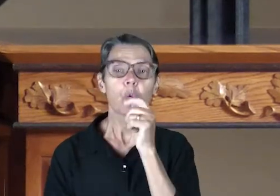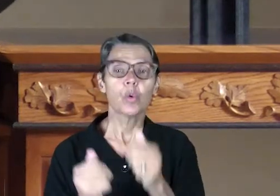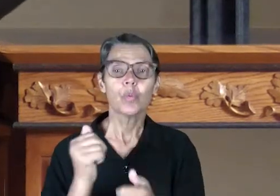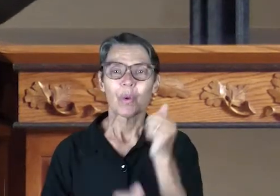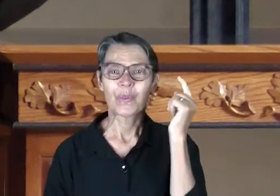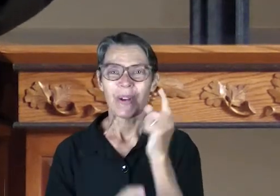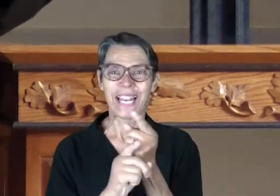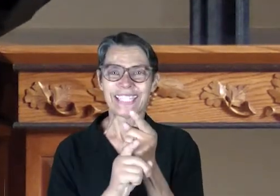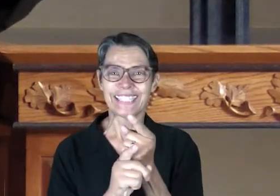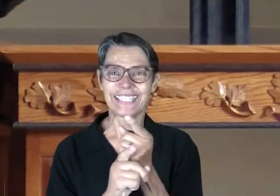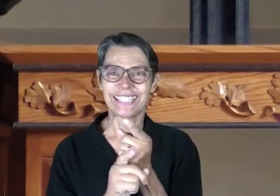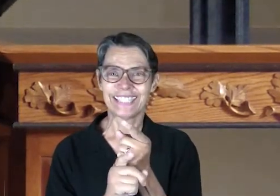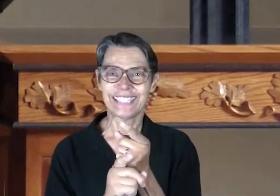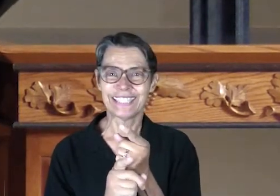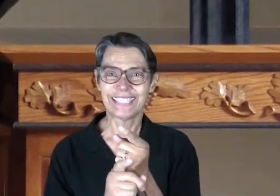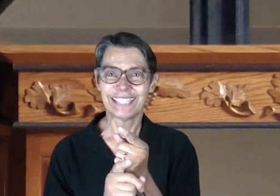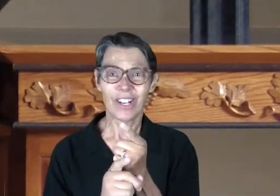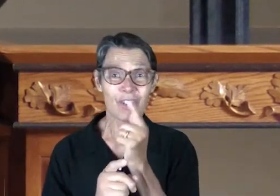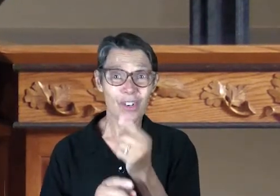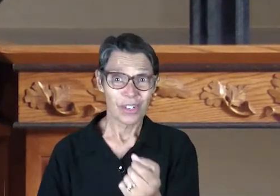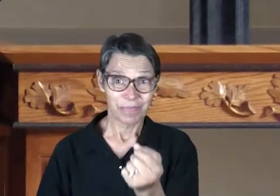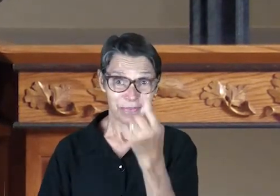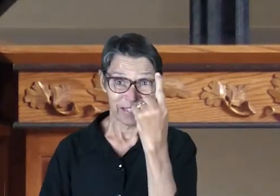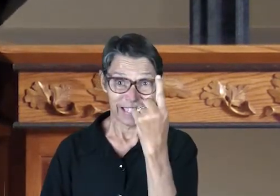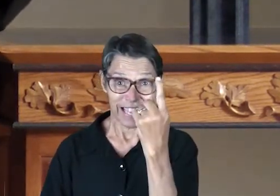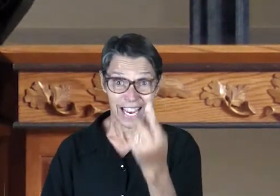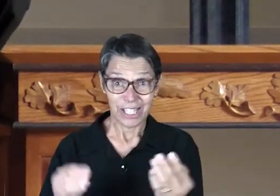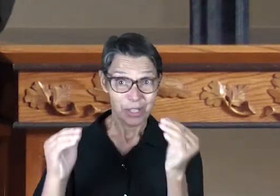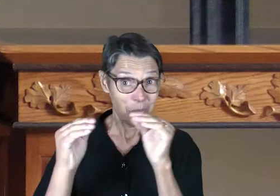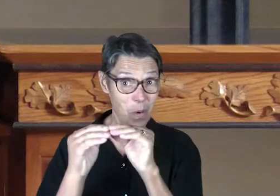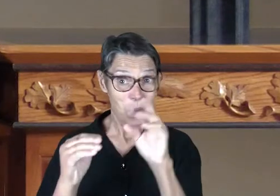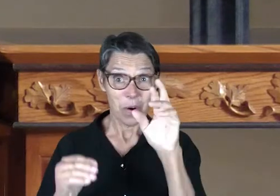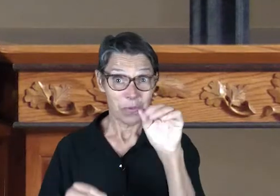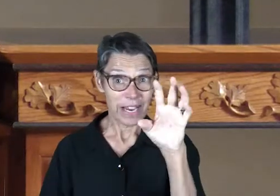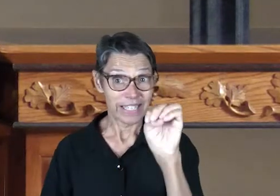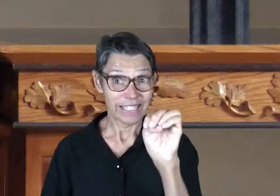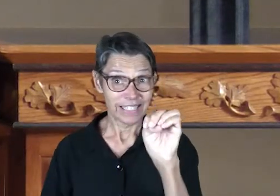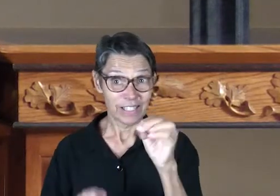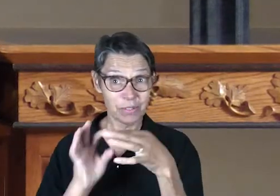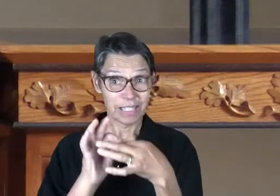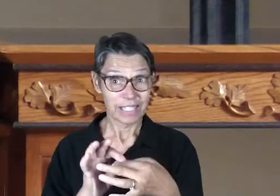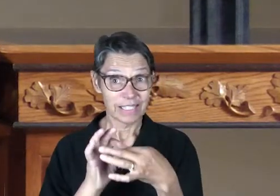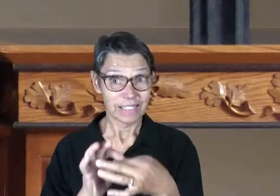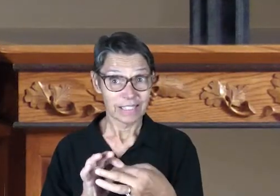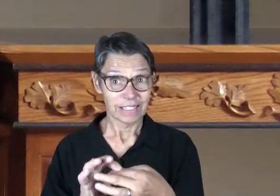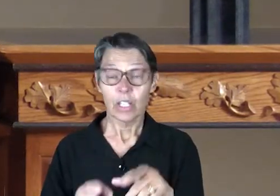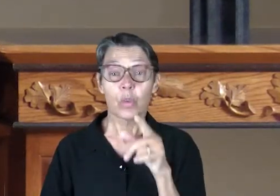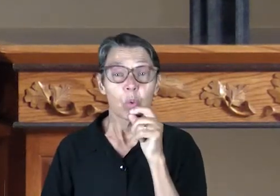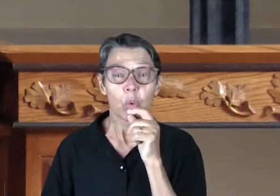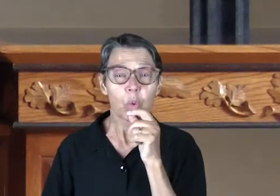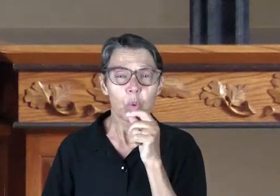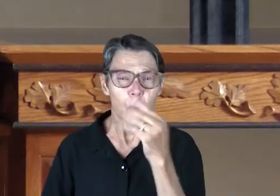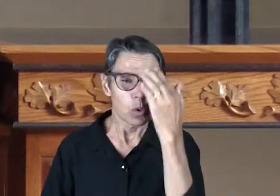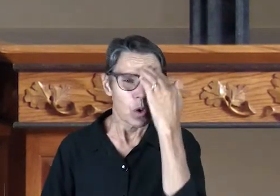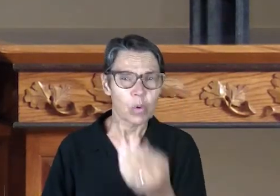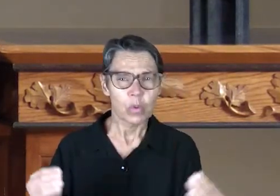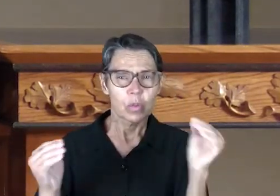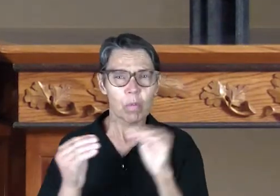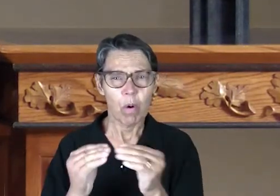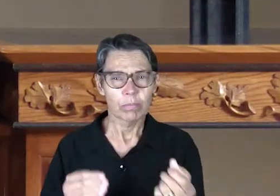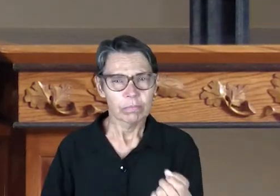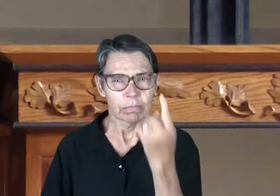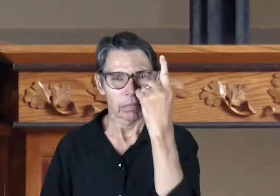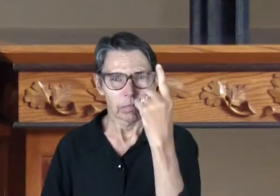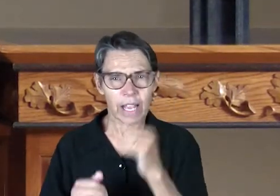Are we arguing about who's most right? Who has the greatest understanding of race relations? Who has the